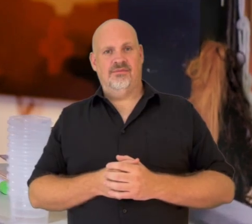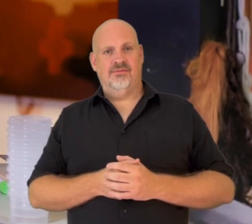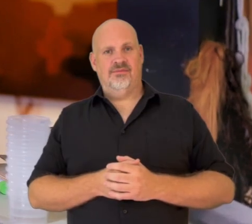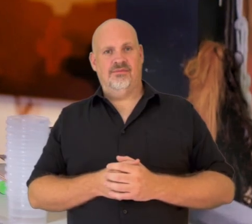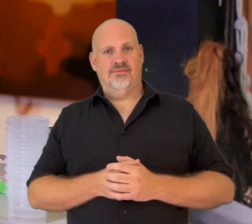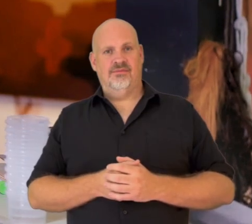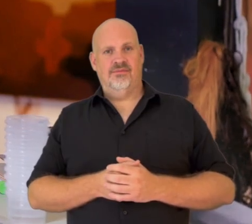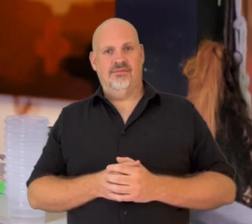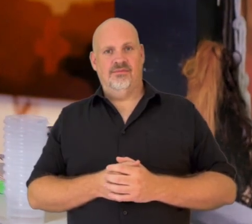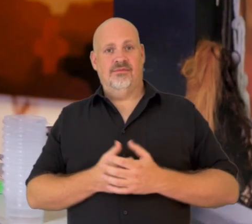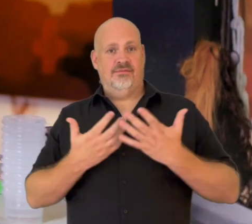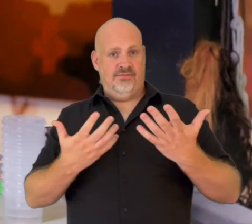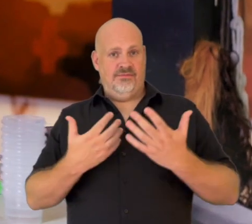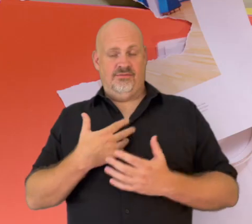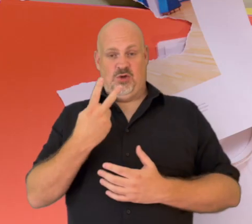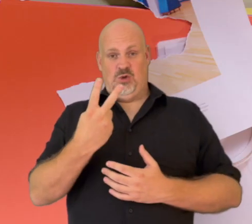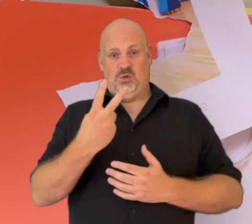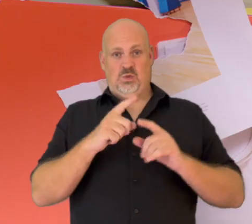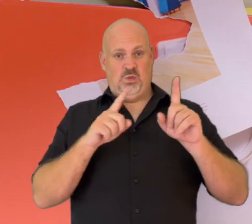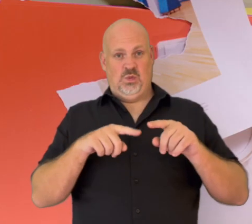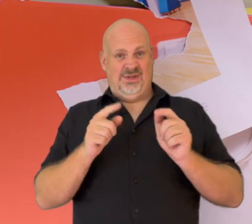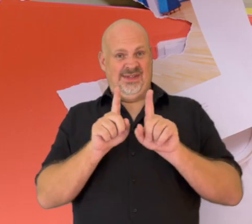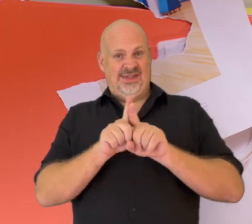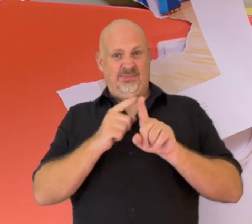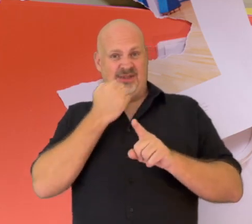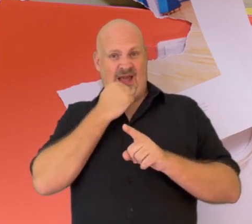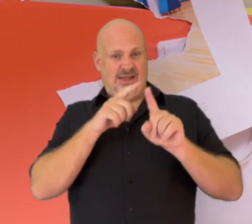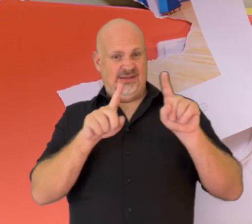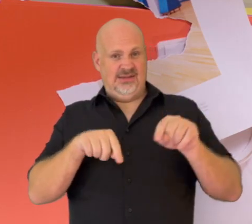So I've got two pieces that are the same size.